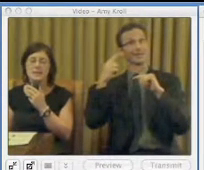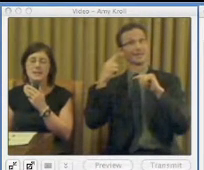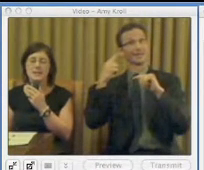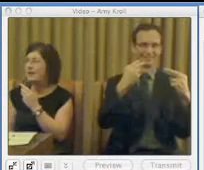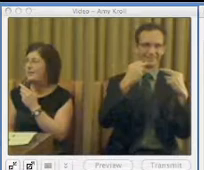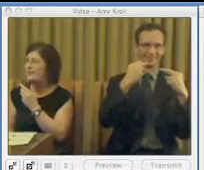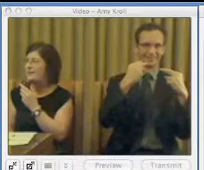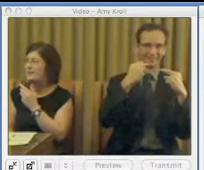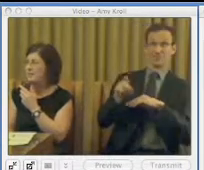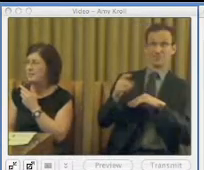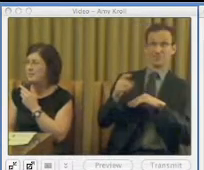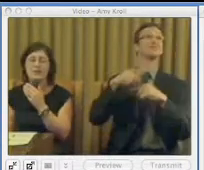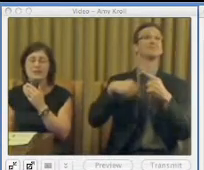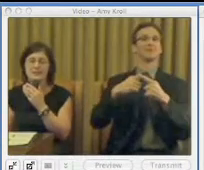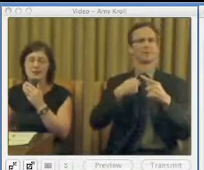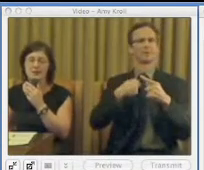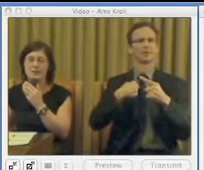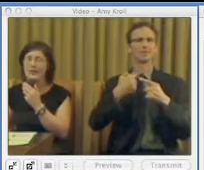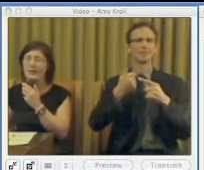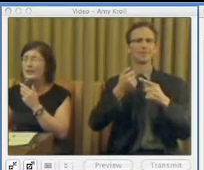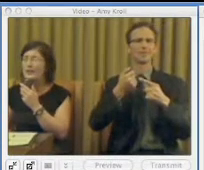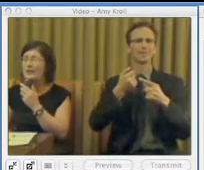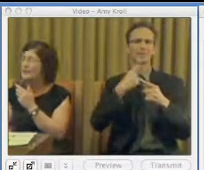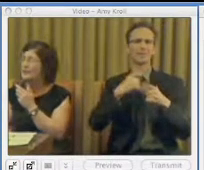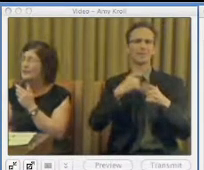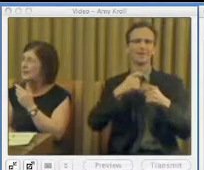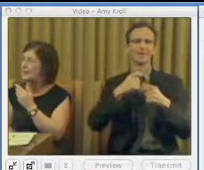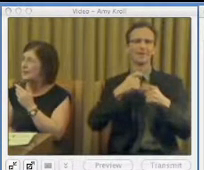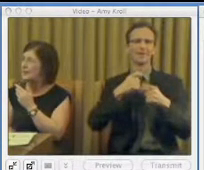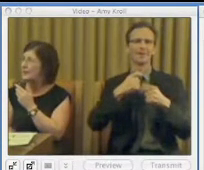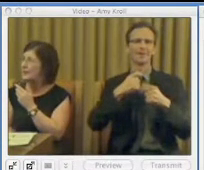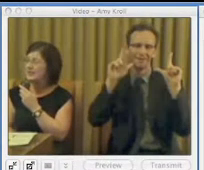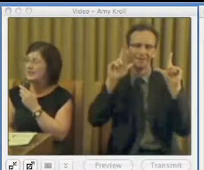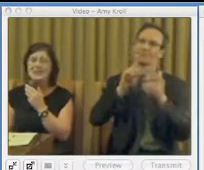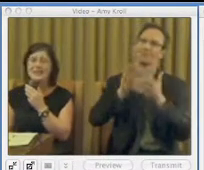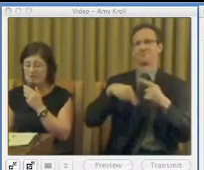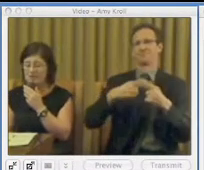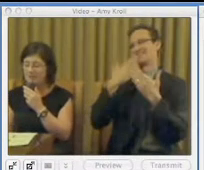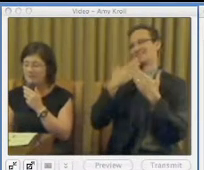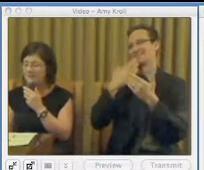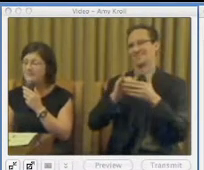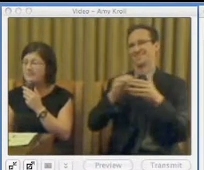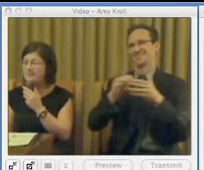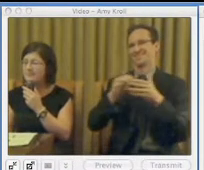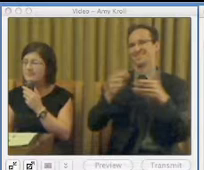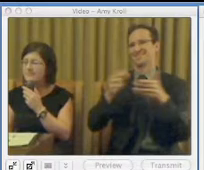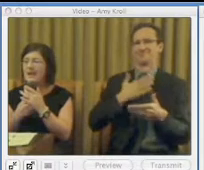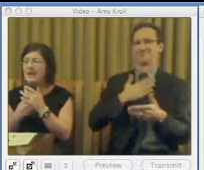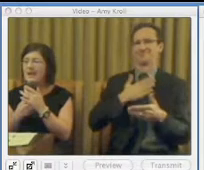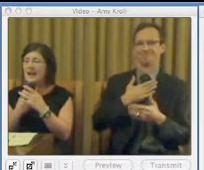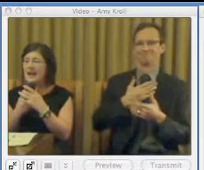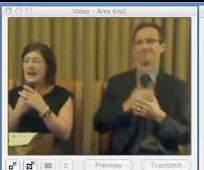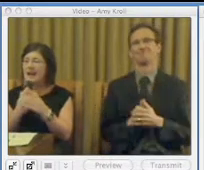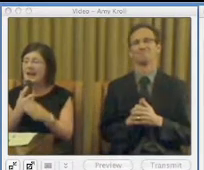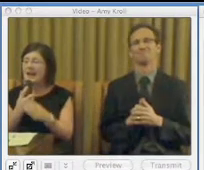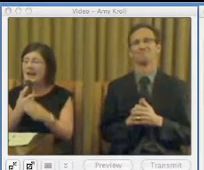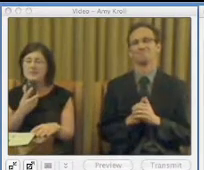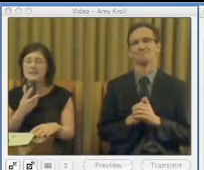see me blushing after that introduction from Deb, which was very generous. So thank you very much for that introduction.